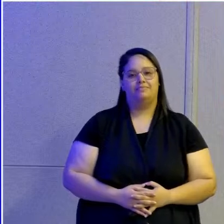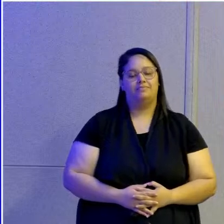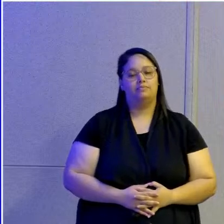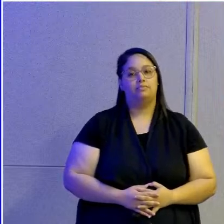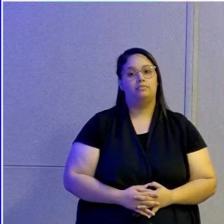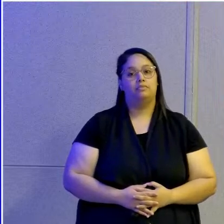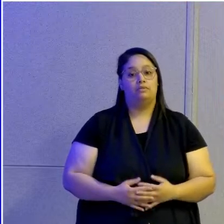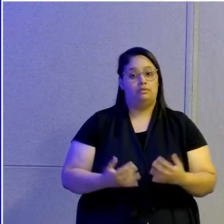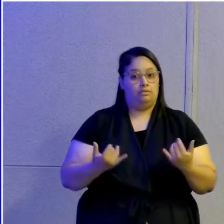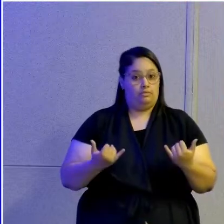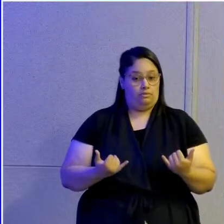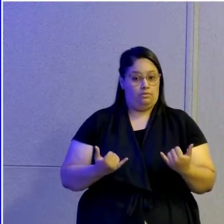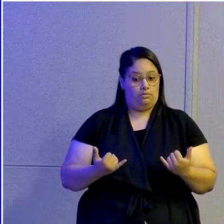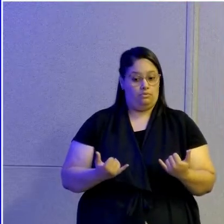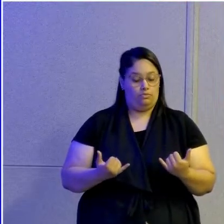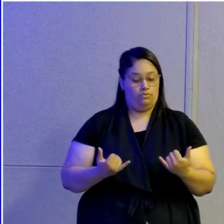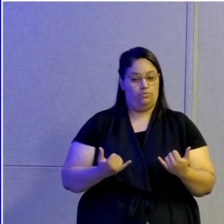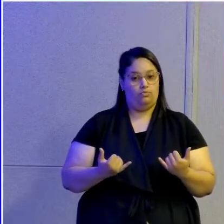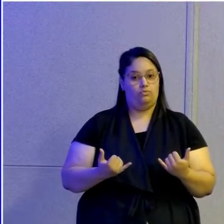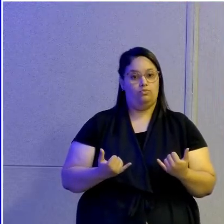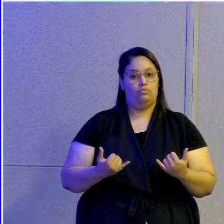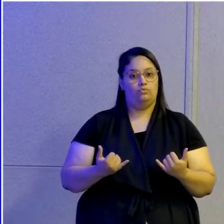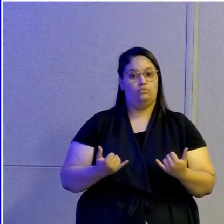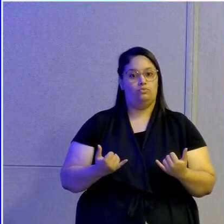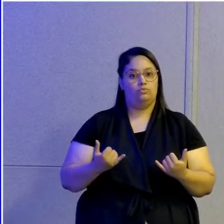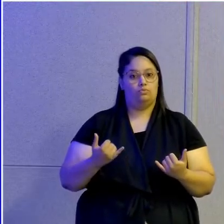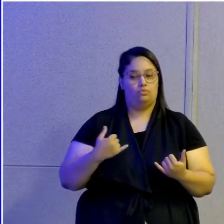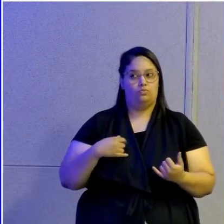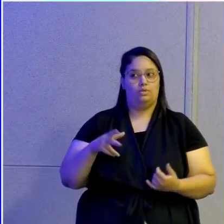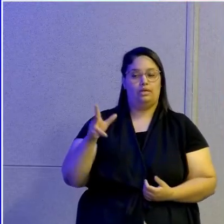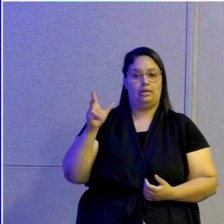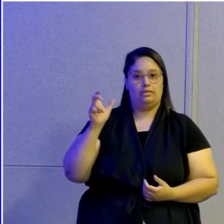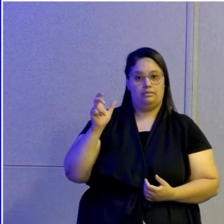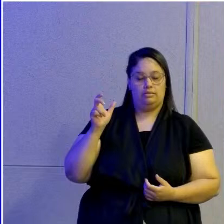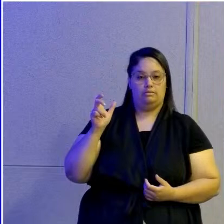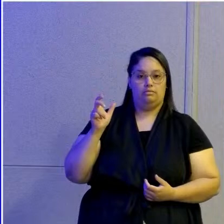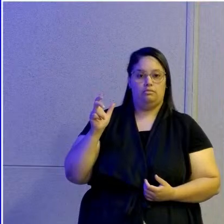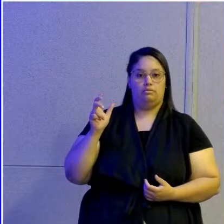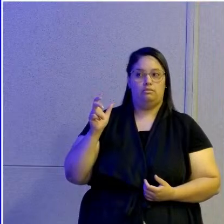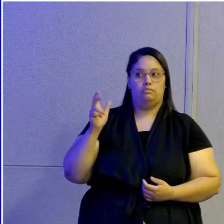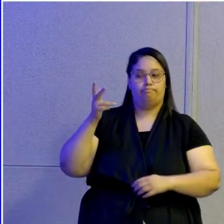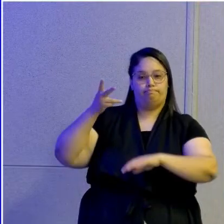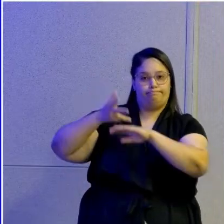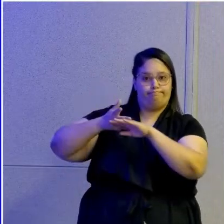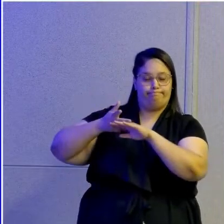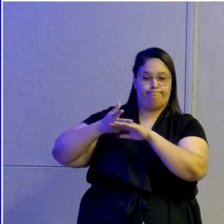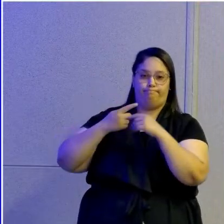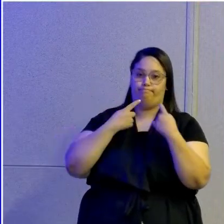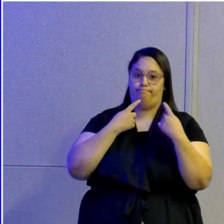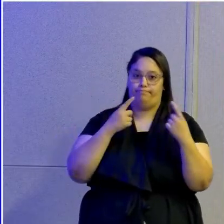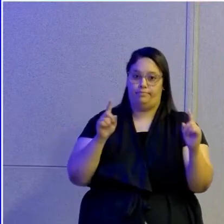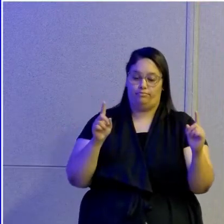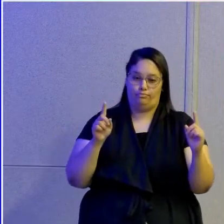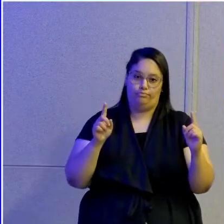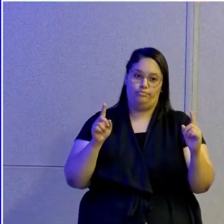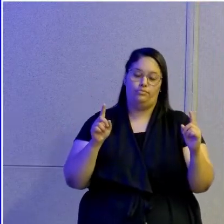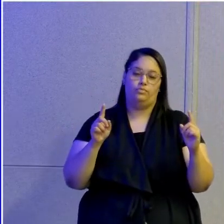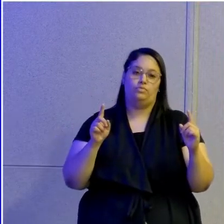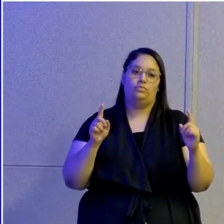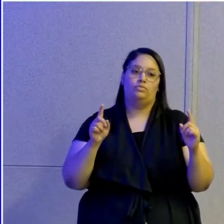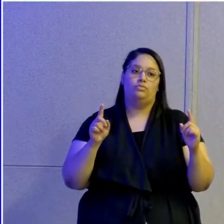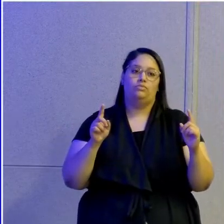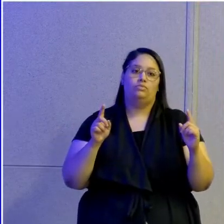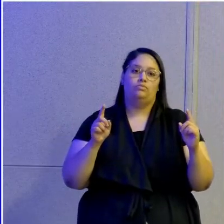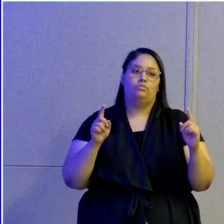From here, we are going to listen to a pre-recorded message from the